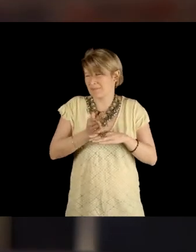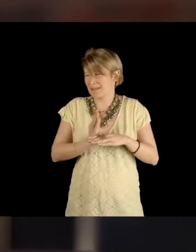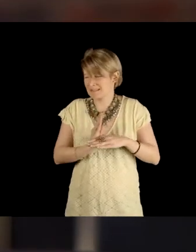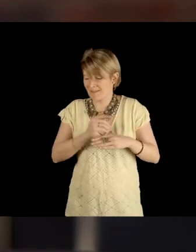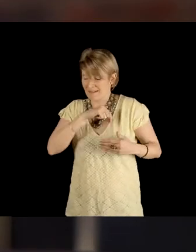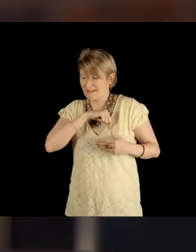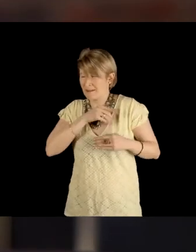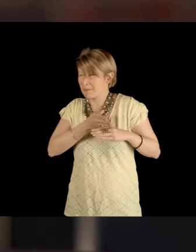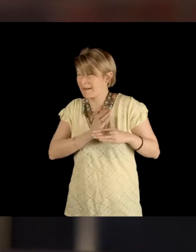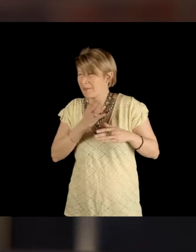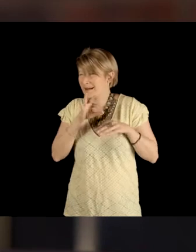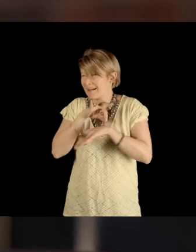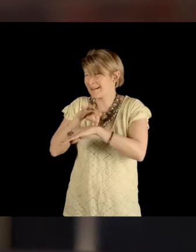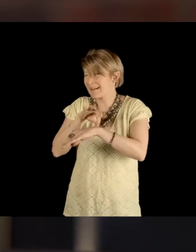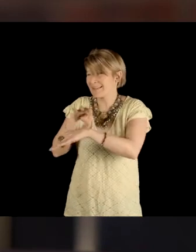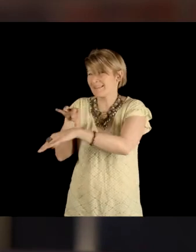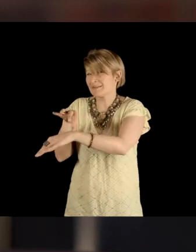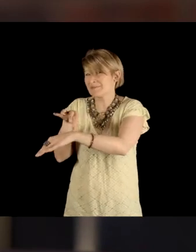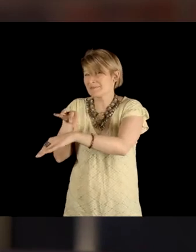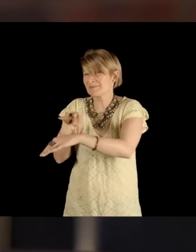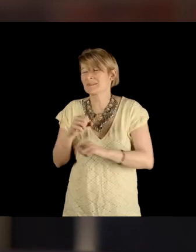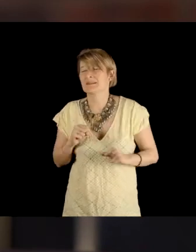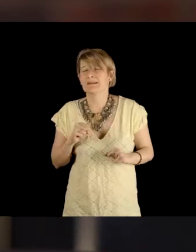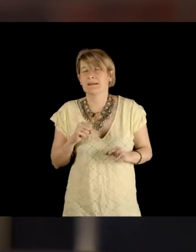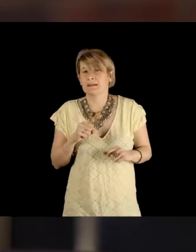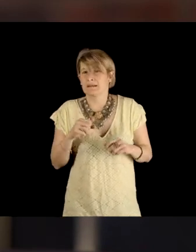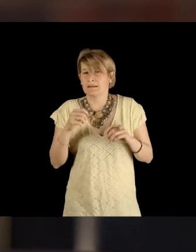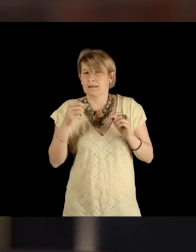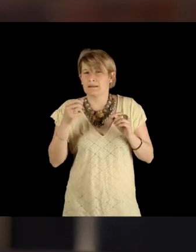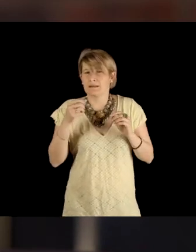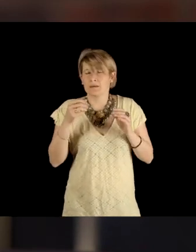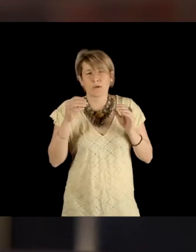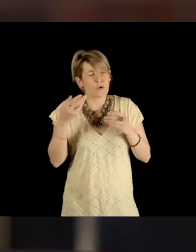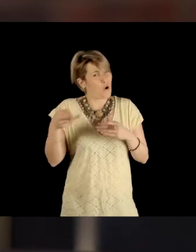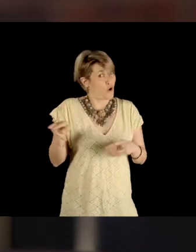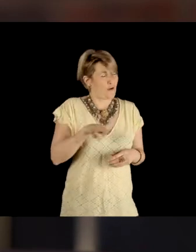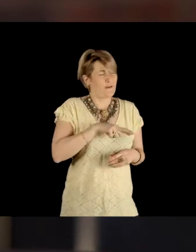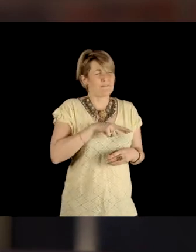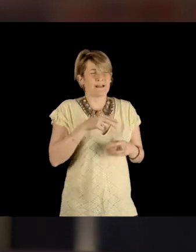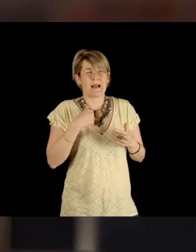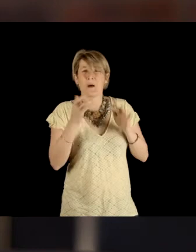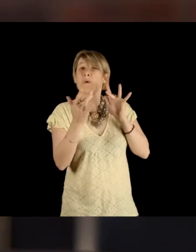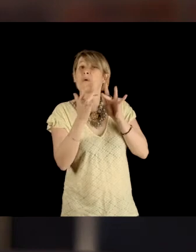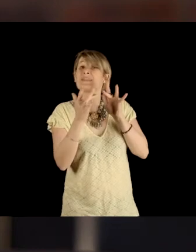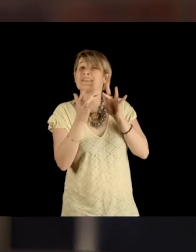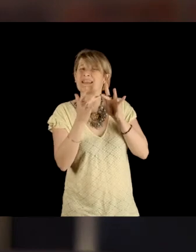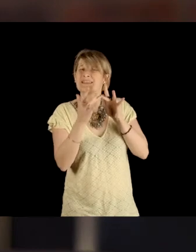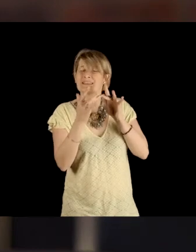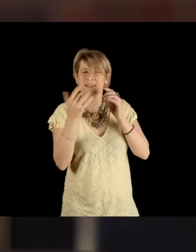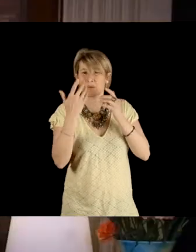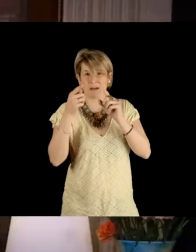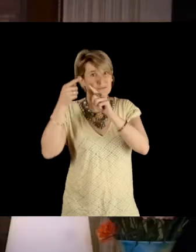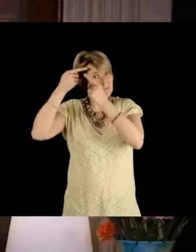discuss more on turiya and turiyatit conditions, or the fourth and the stages lying beyond the fourth state.